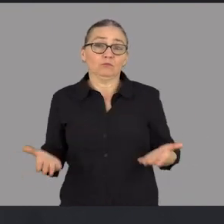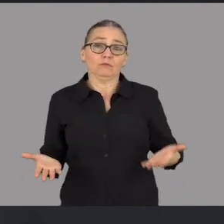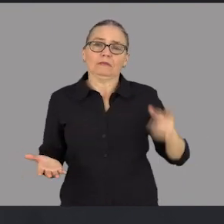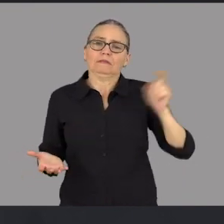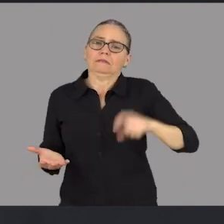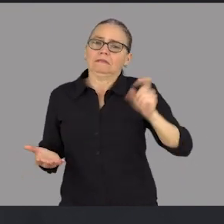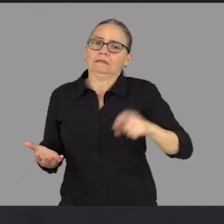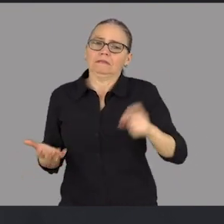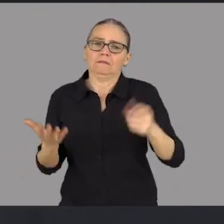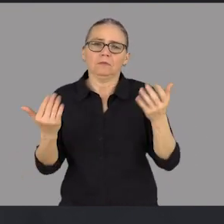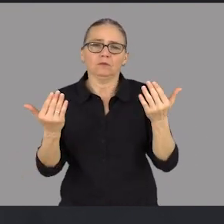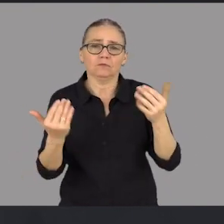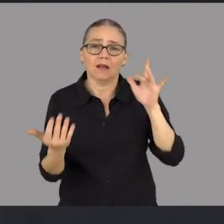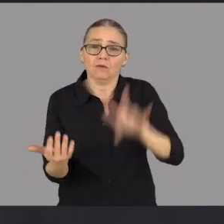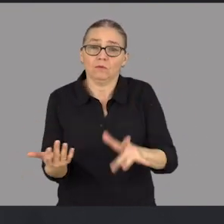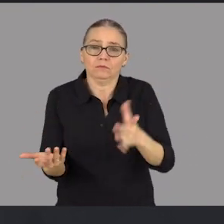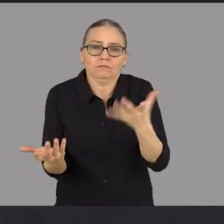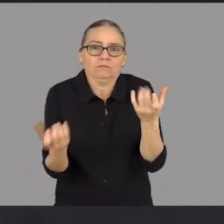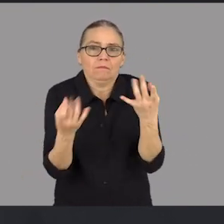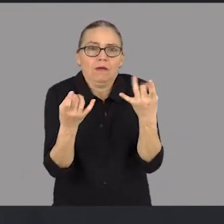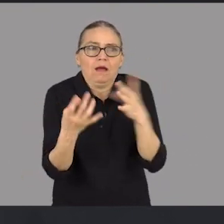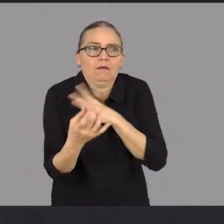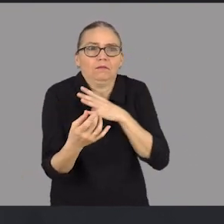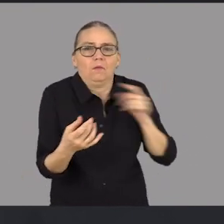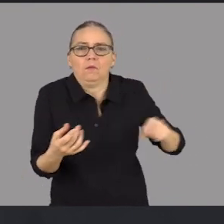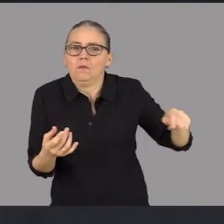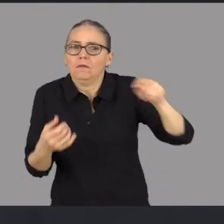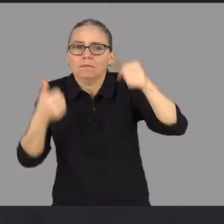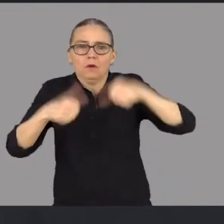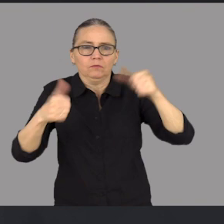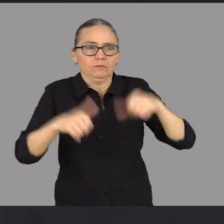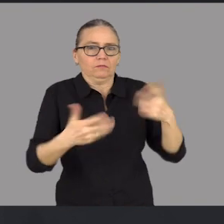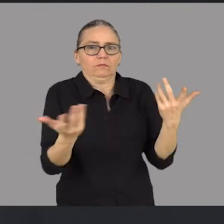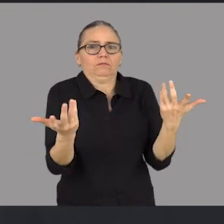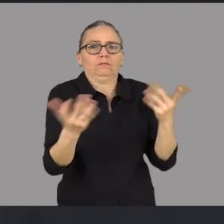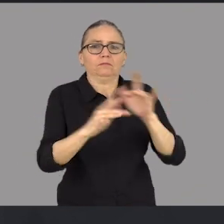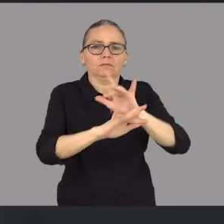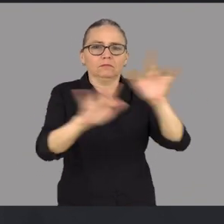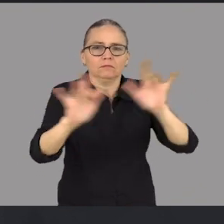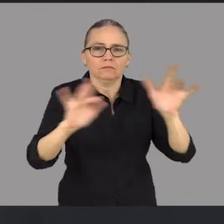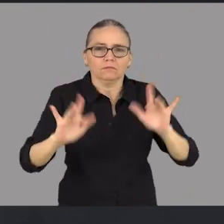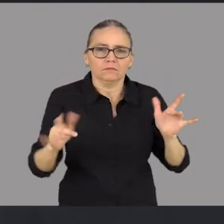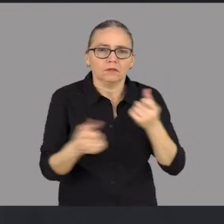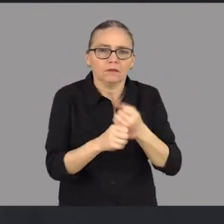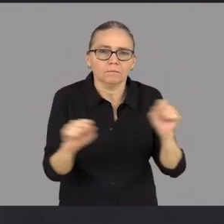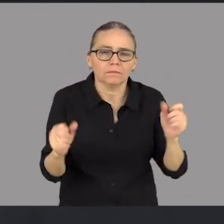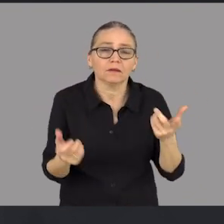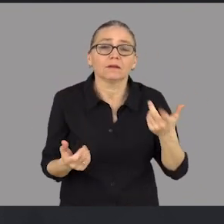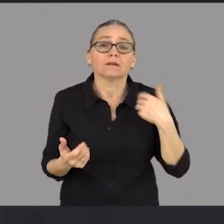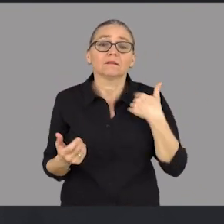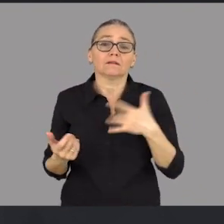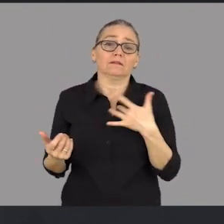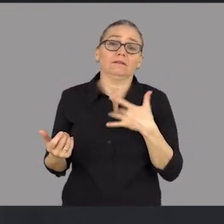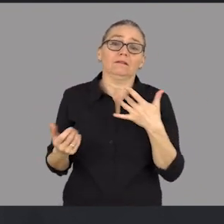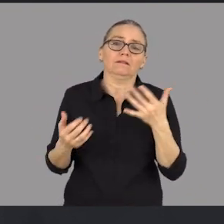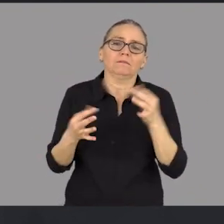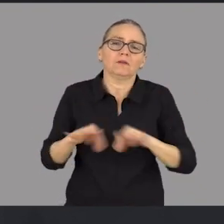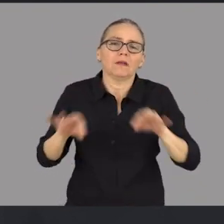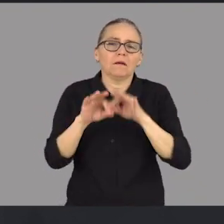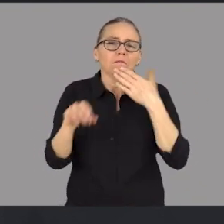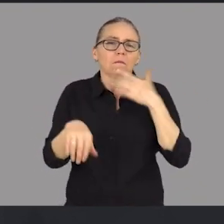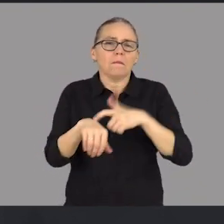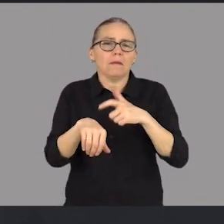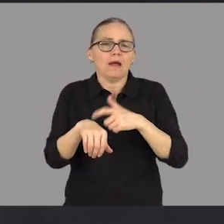is this need that perhaps didn't exist to fill positions. So I feel like we are in the perfect time when